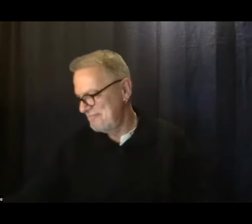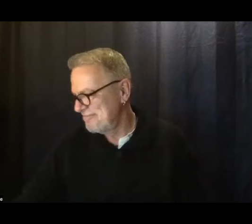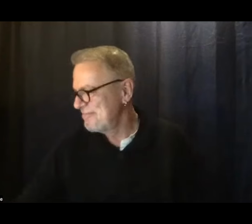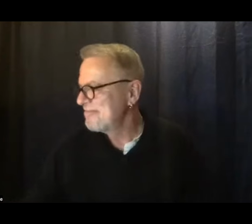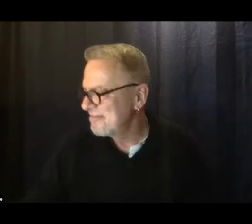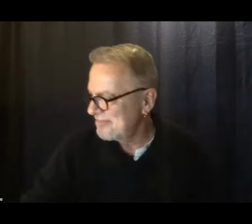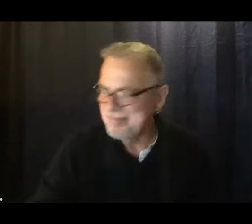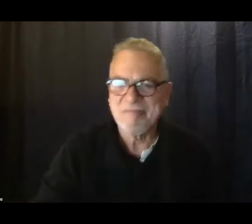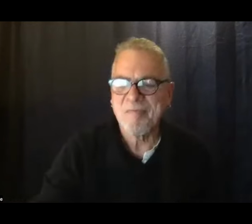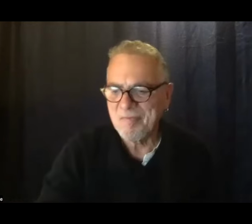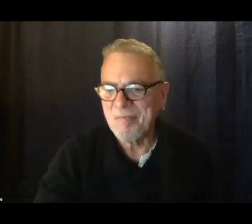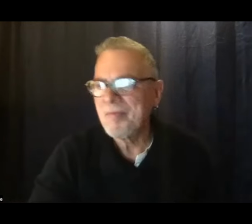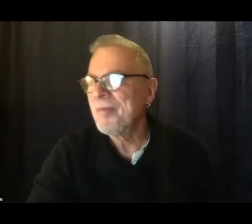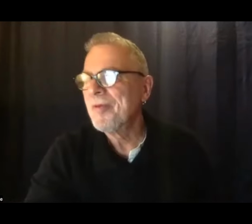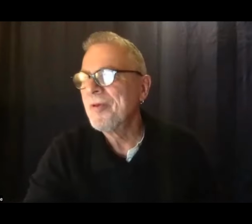right?